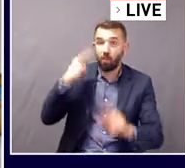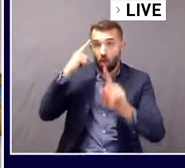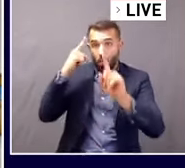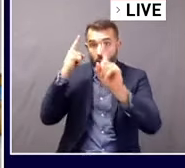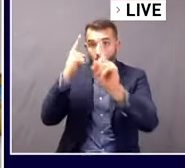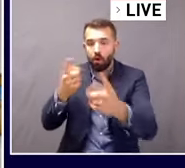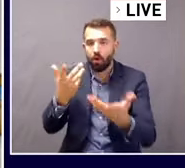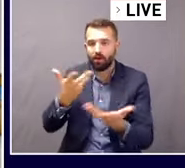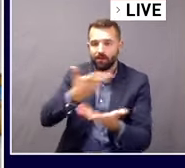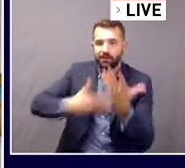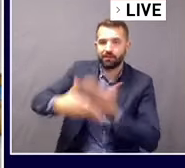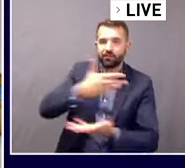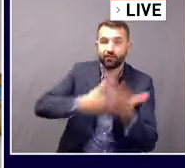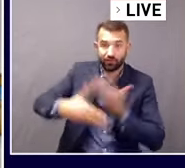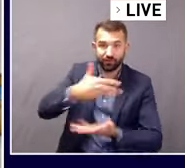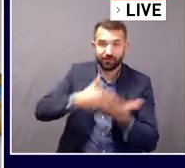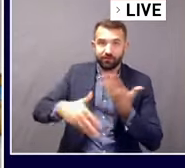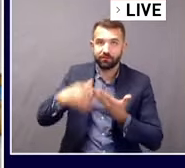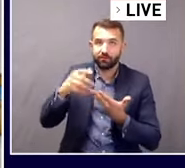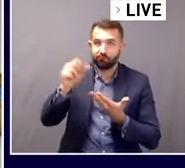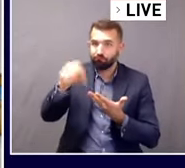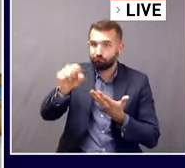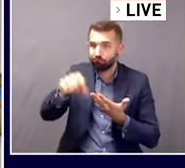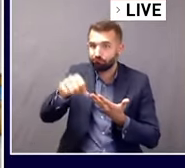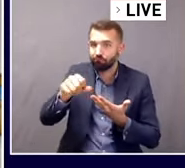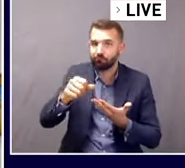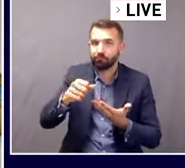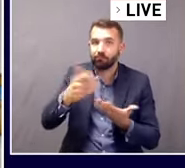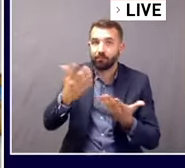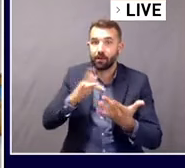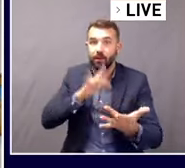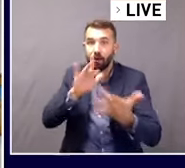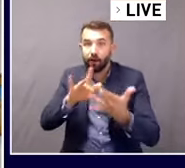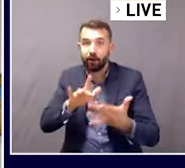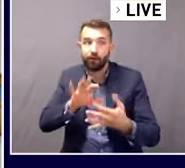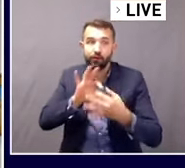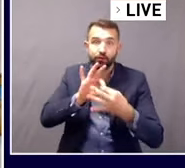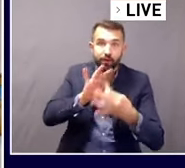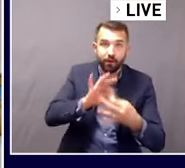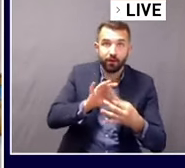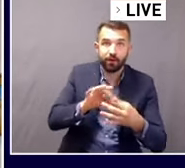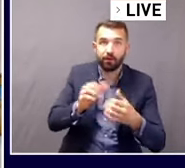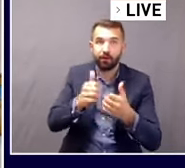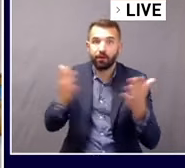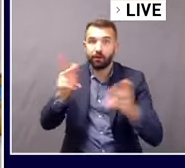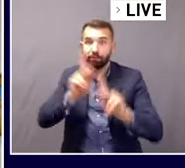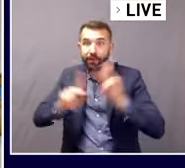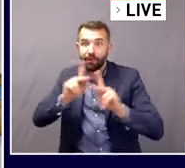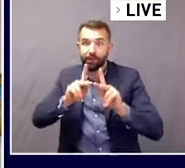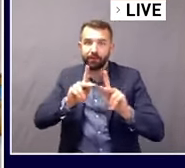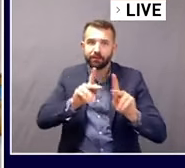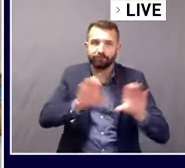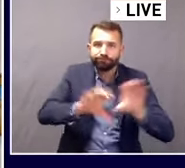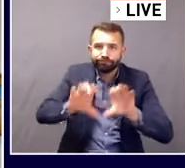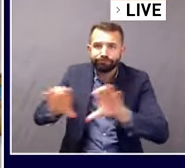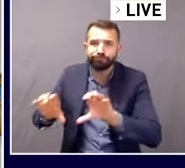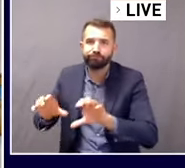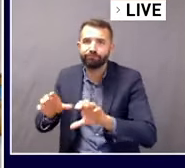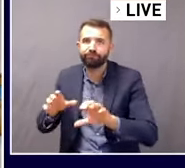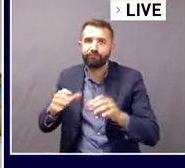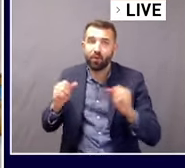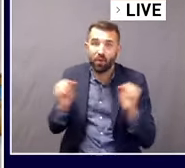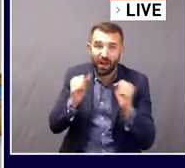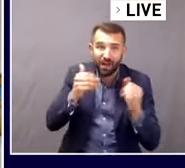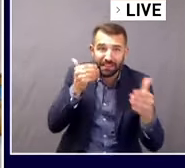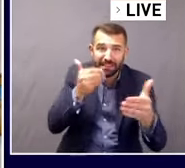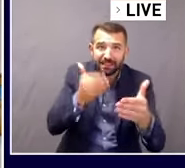make sure we're keeping those social connections alive, especially as it goes into colder months where it gets darker sooner, but